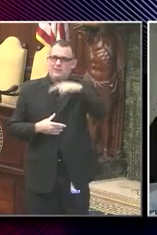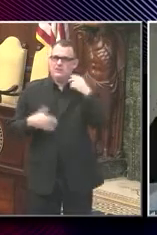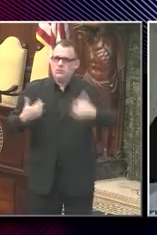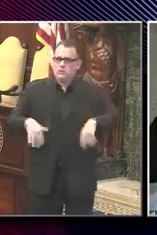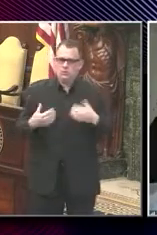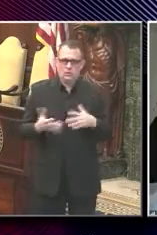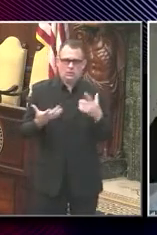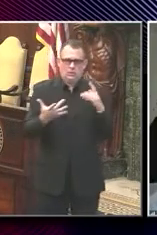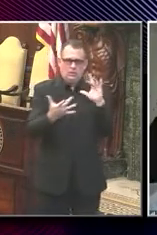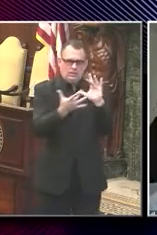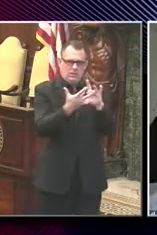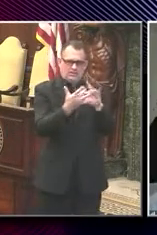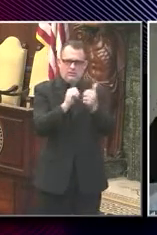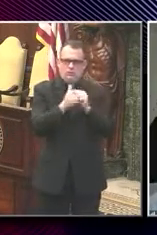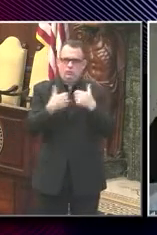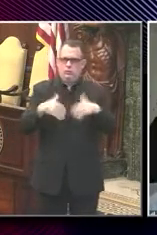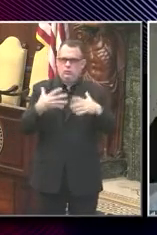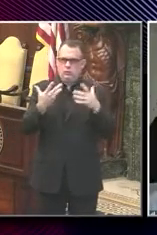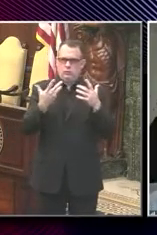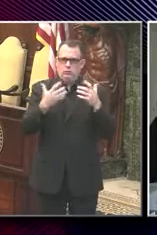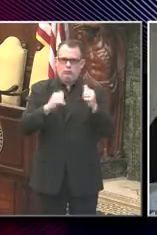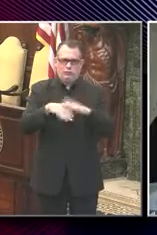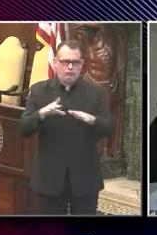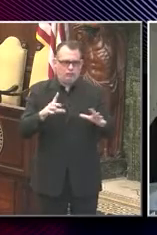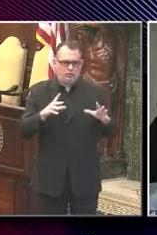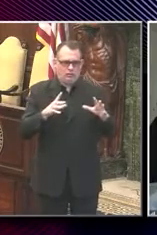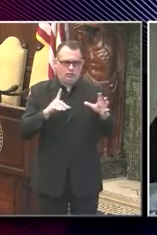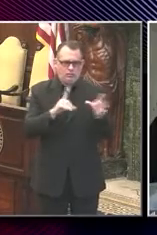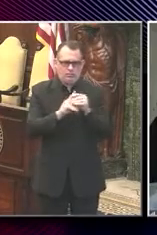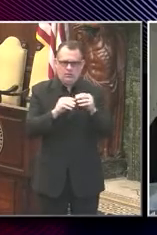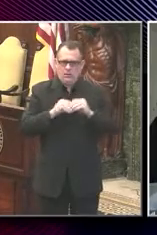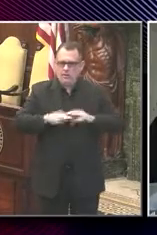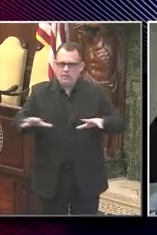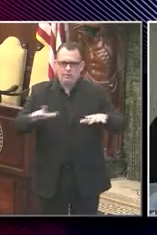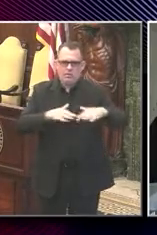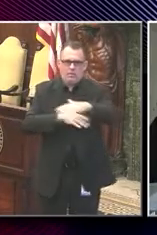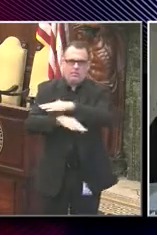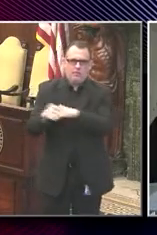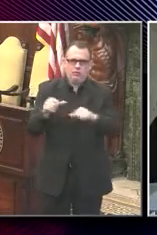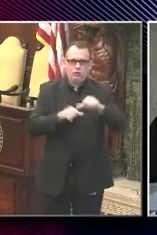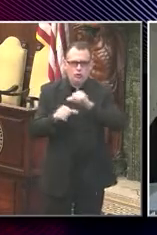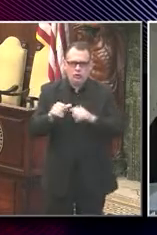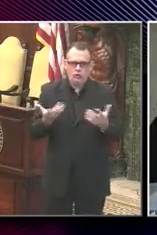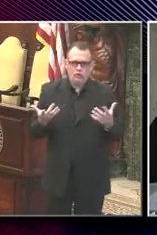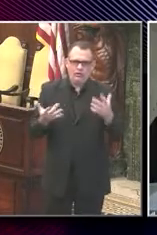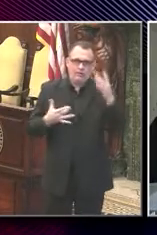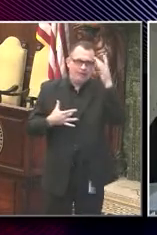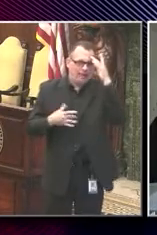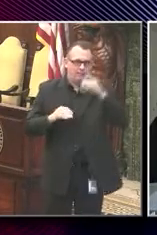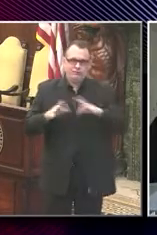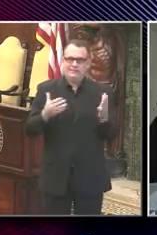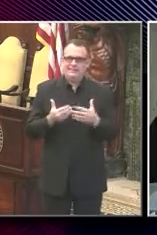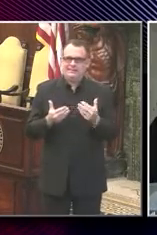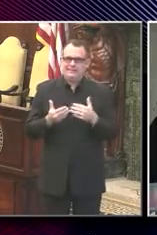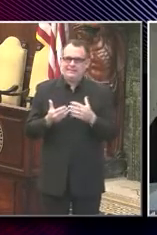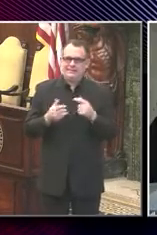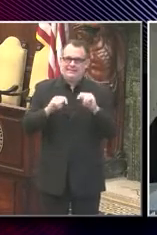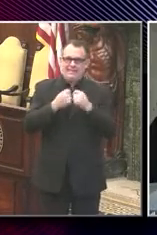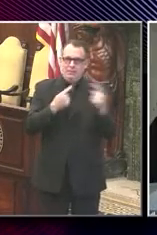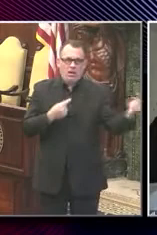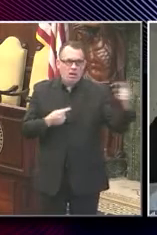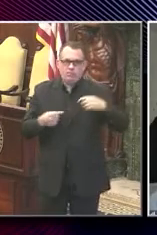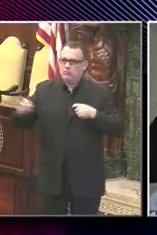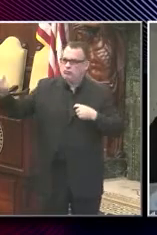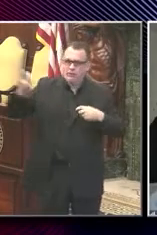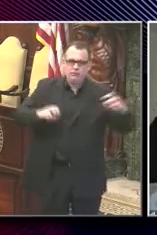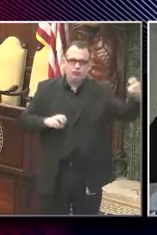in particular, that children are going to be in close contact with each other, spreading the virus. If you have different teams coming from different communities, there's more mixing,